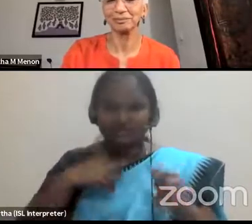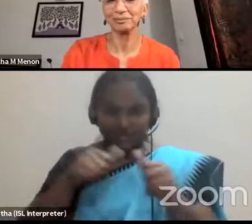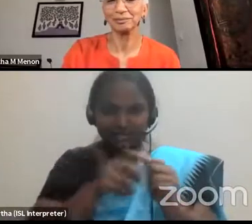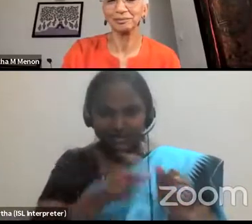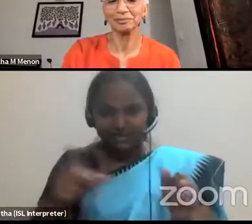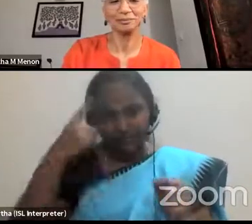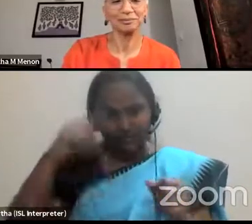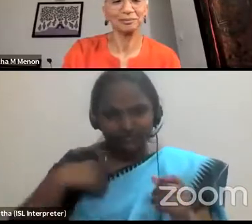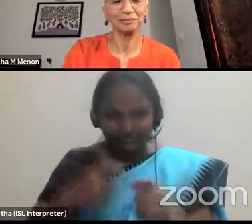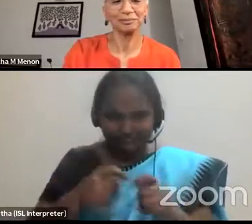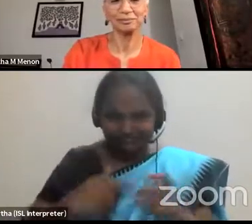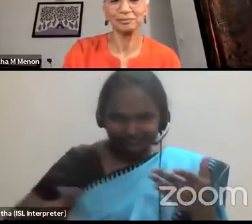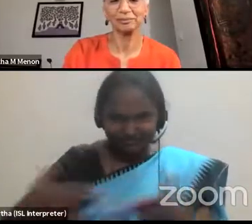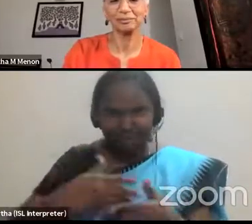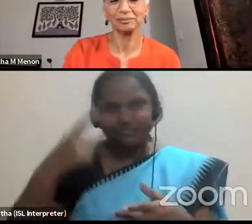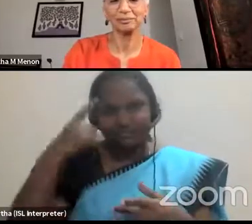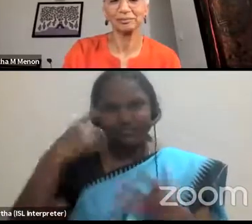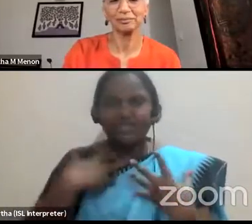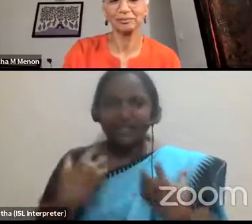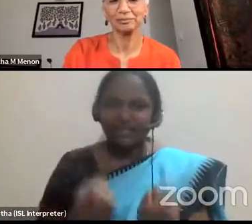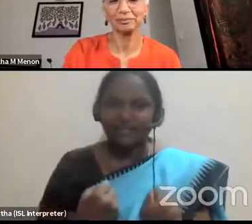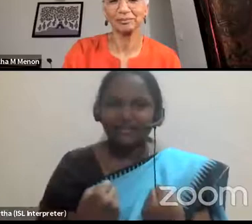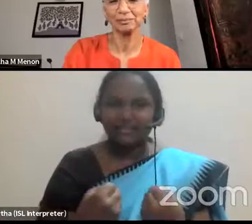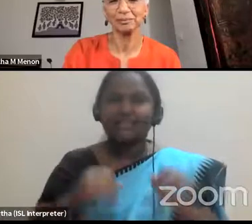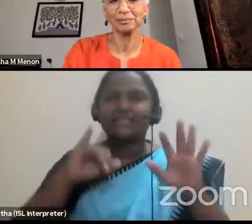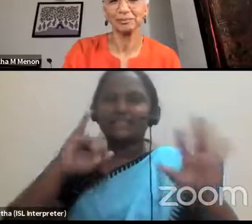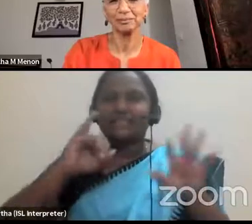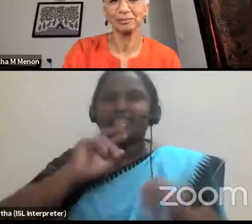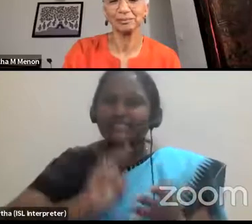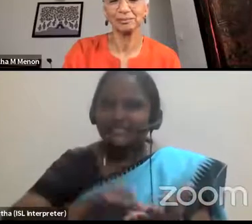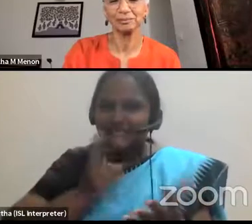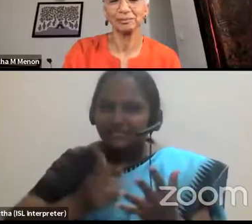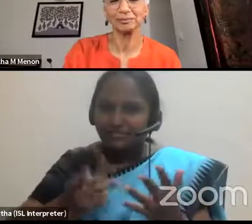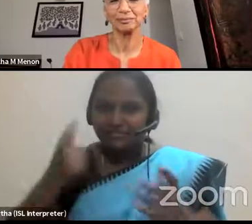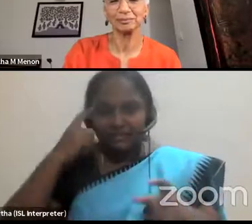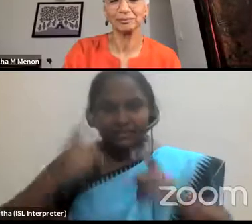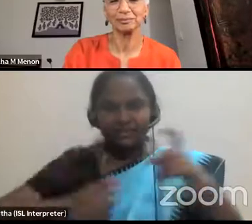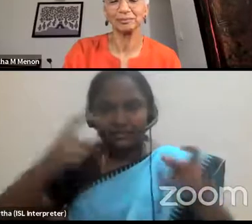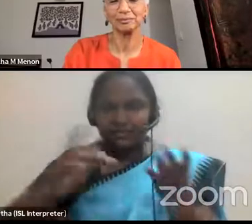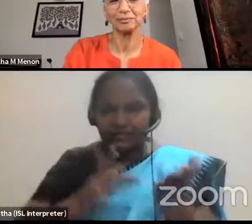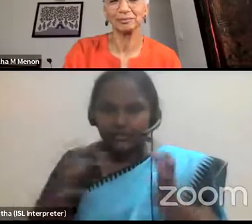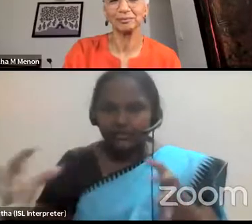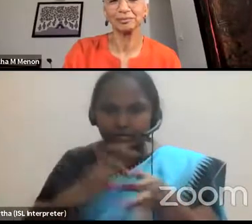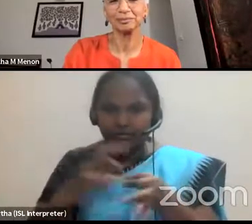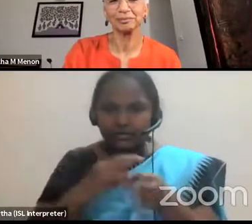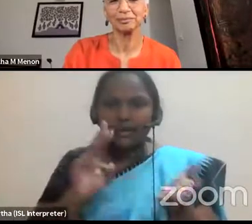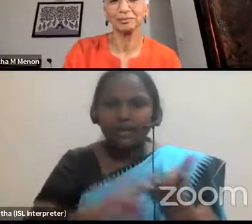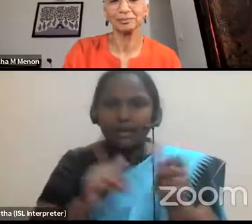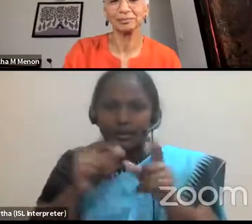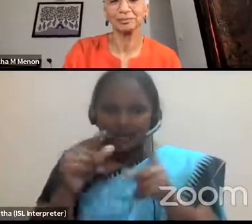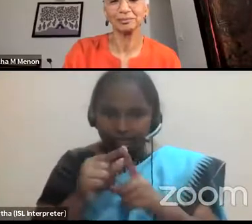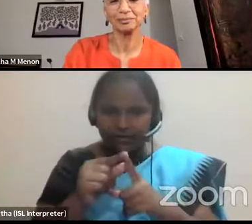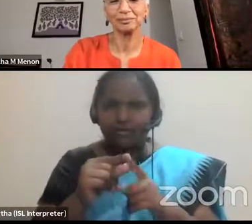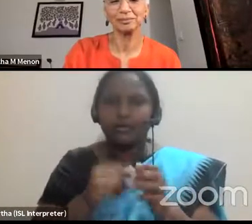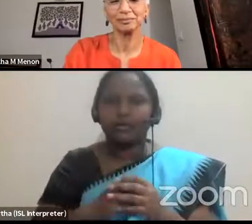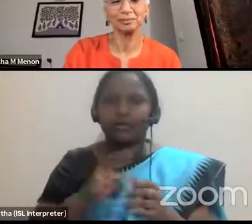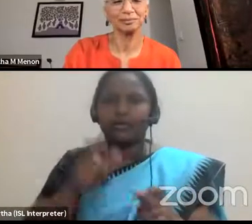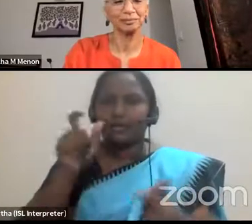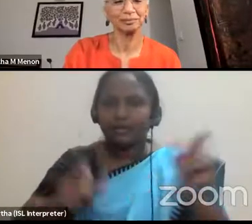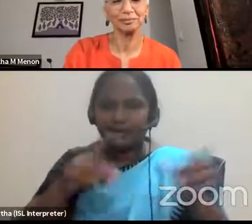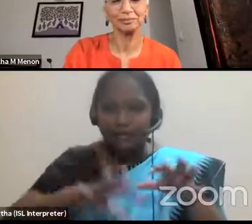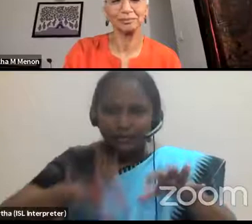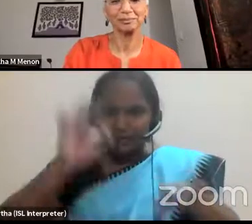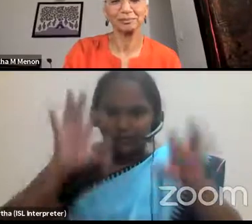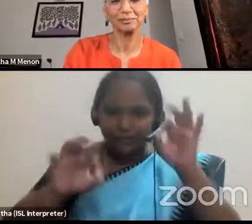did for us, now we have about 6 different tech companies working with us in MAP Labs, where they've each picked up